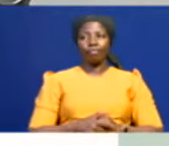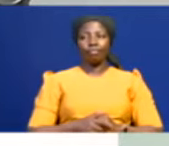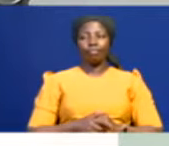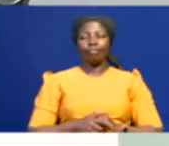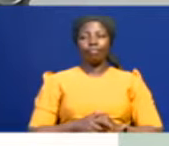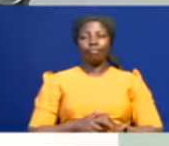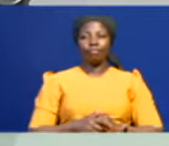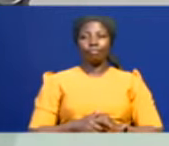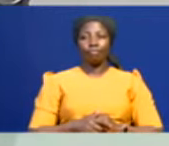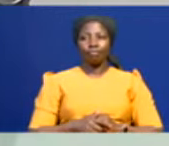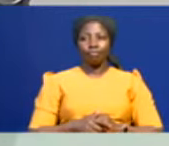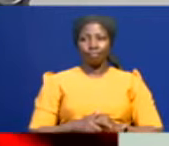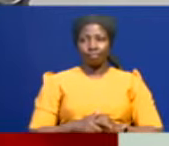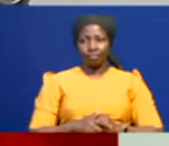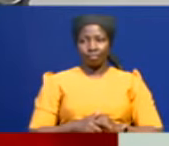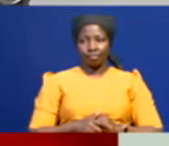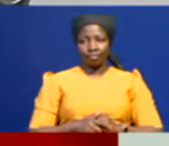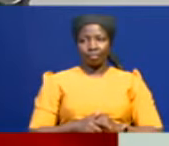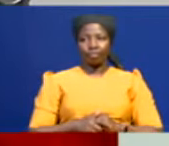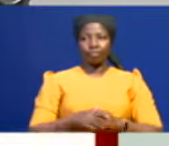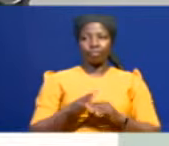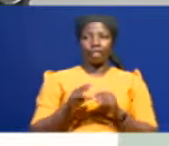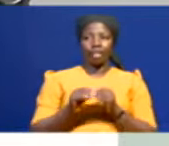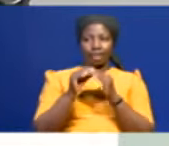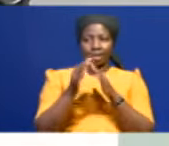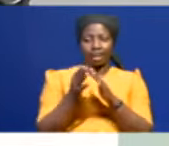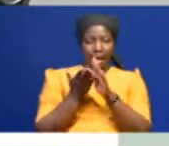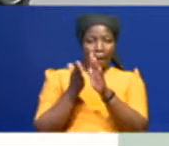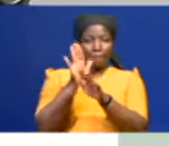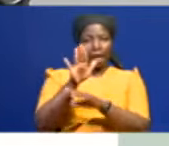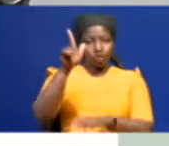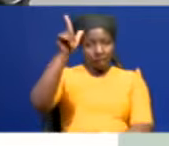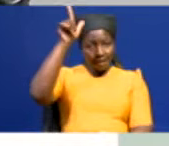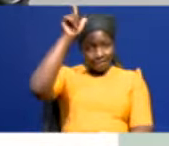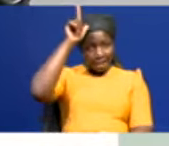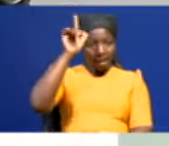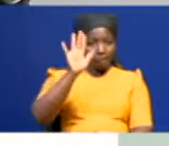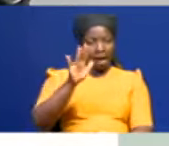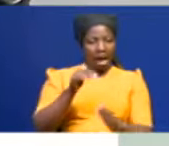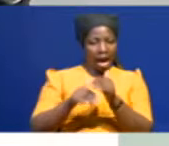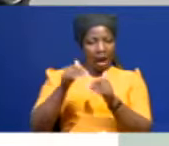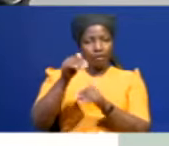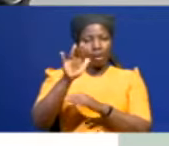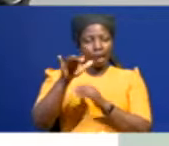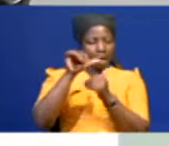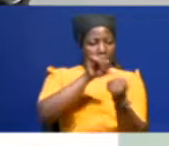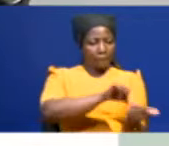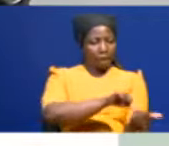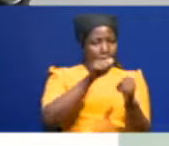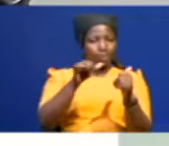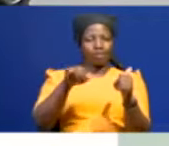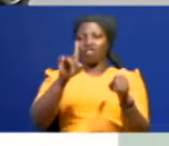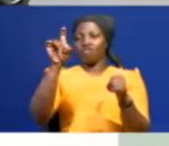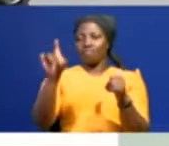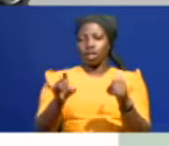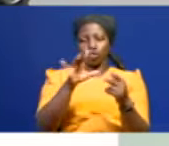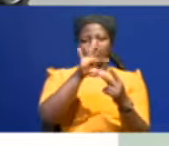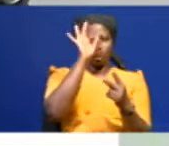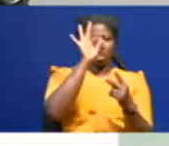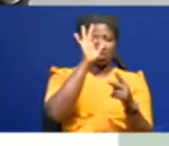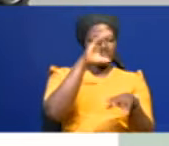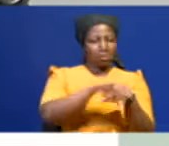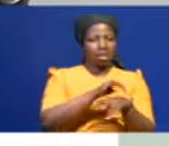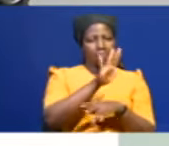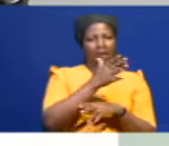When the son of a clan leader returns to his village following his baptism, he must choose whether to inherit his